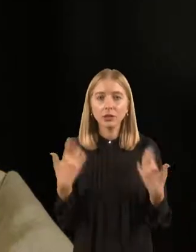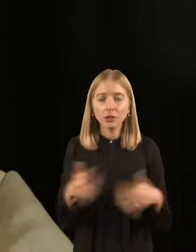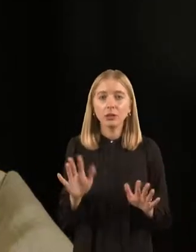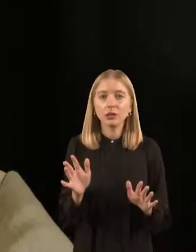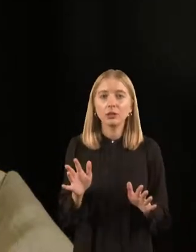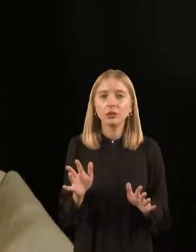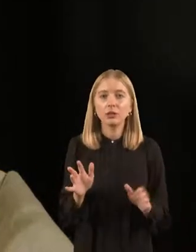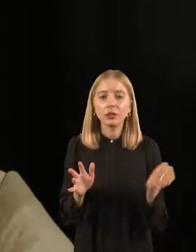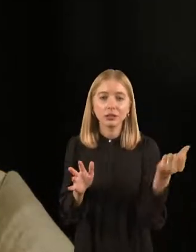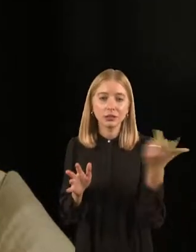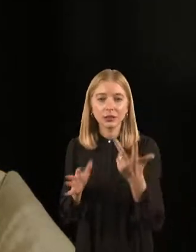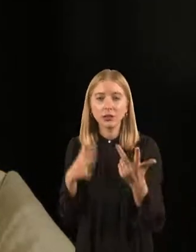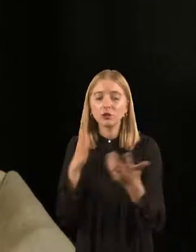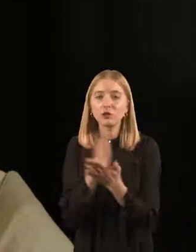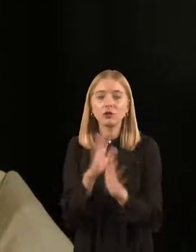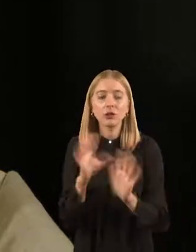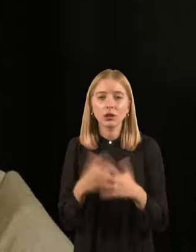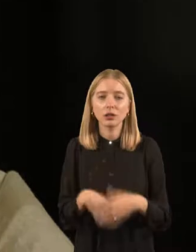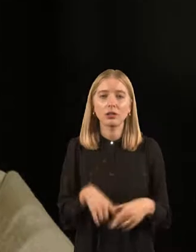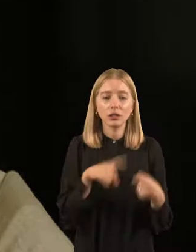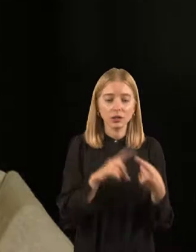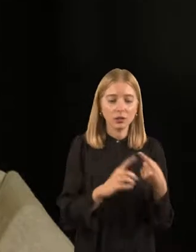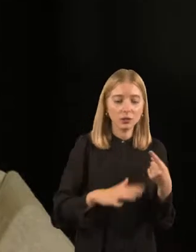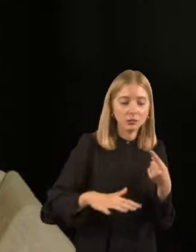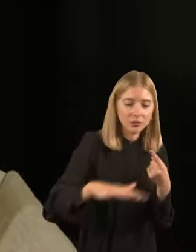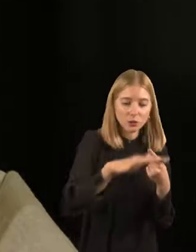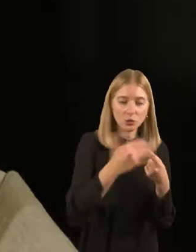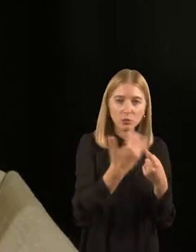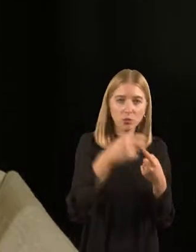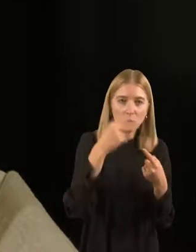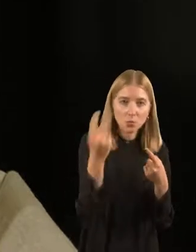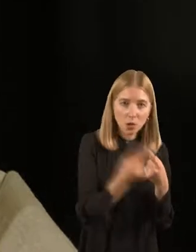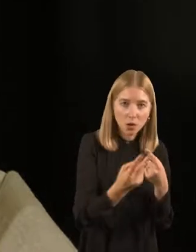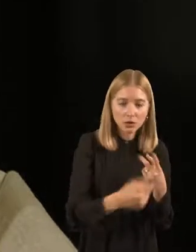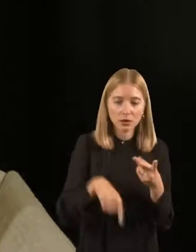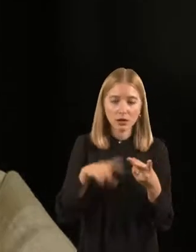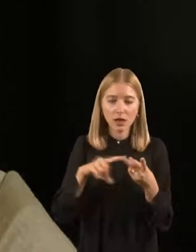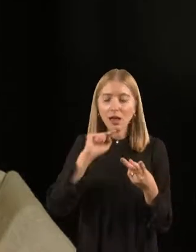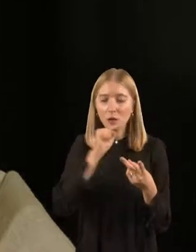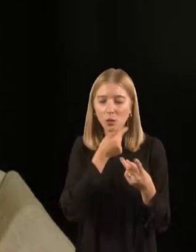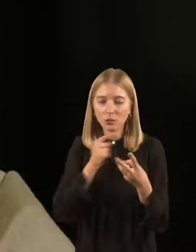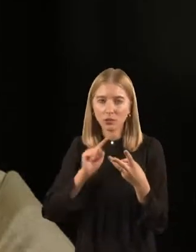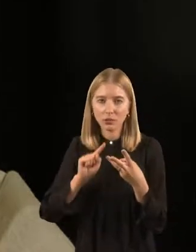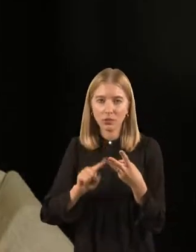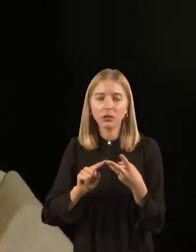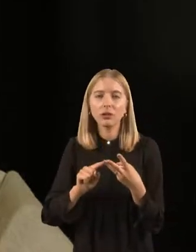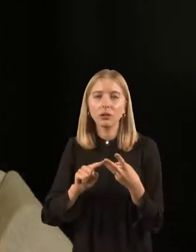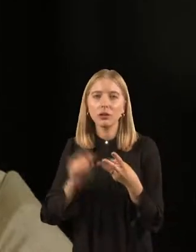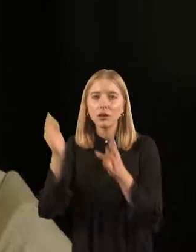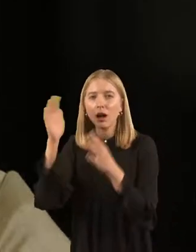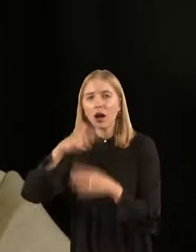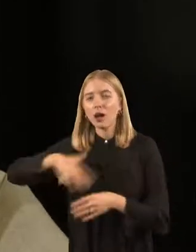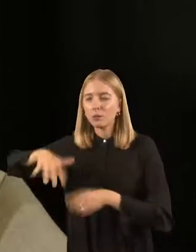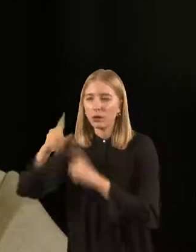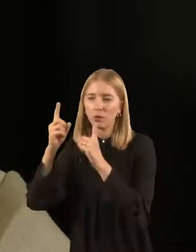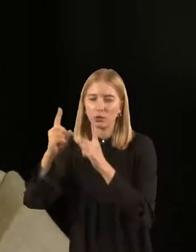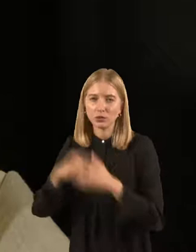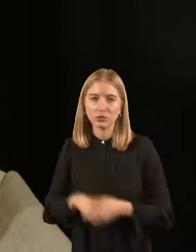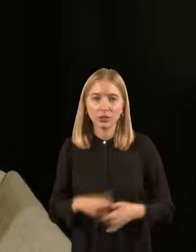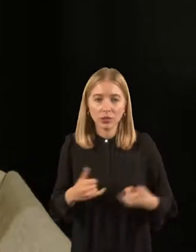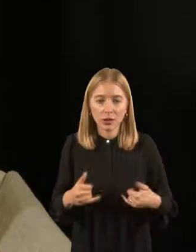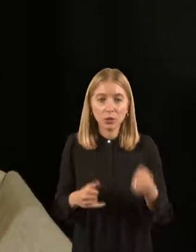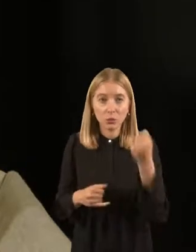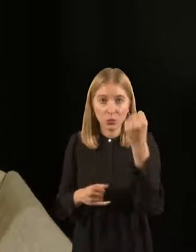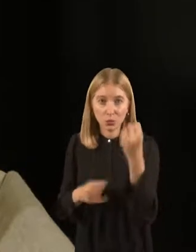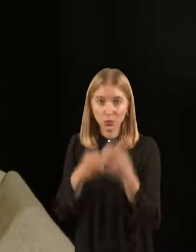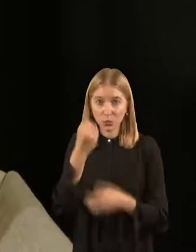windmill power plants in the places where we have protected species. So we have to be careful. We have to find the